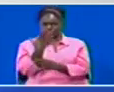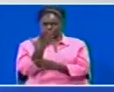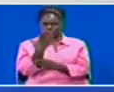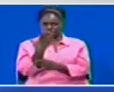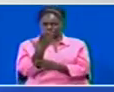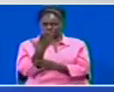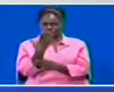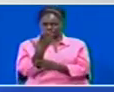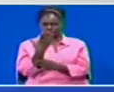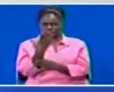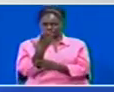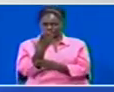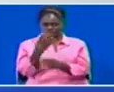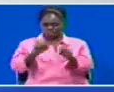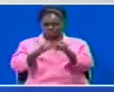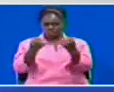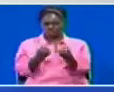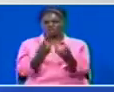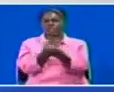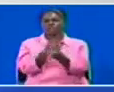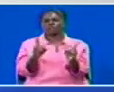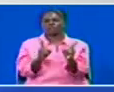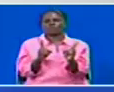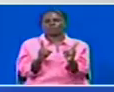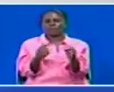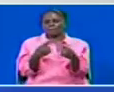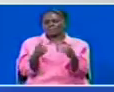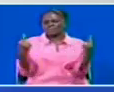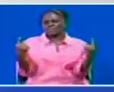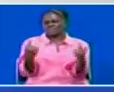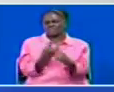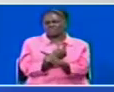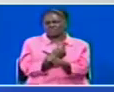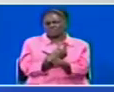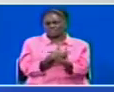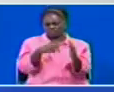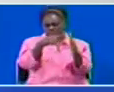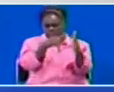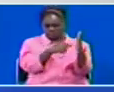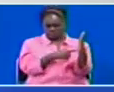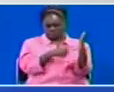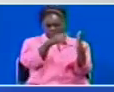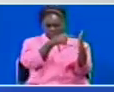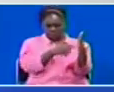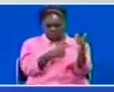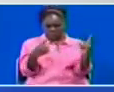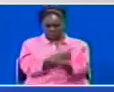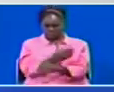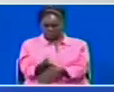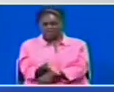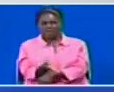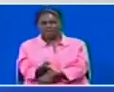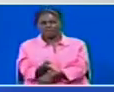they'll be following either one strand of social democracy or another, that the difference is in the detail. Yeah. And once the difference is in the